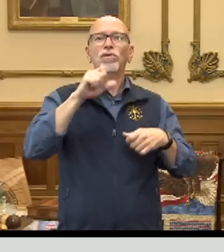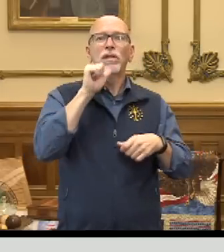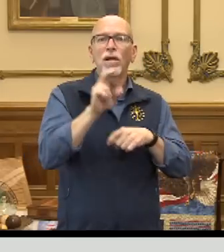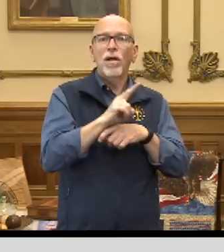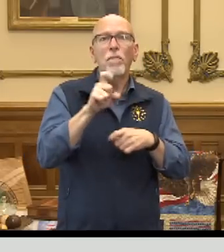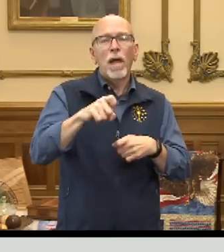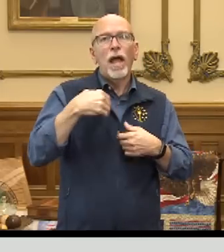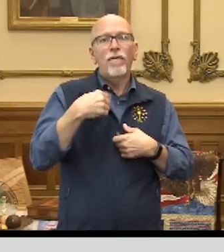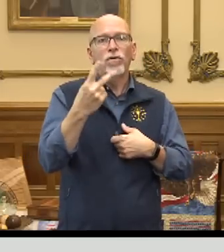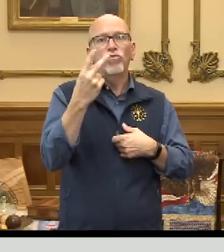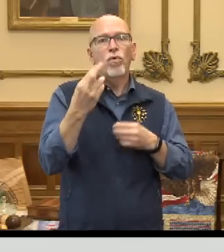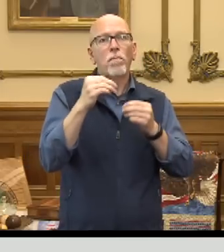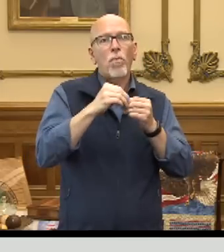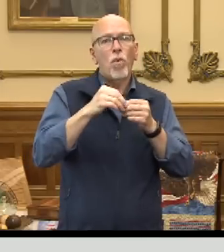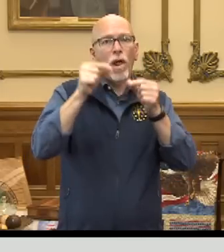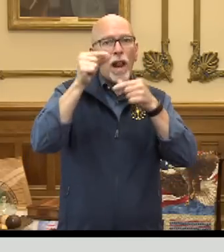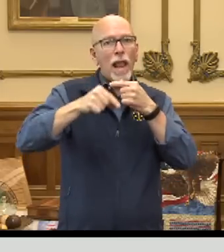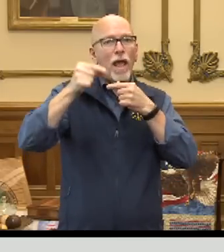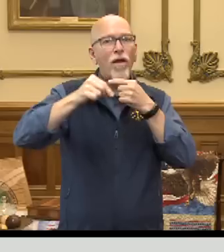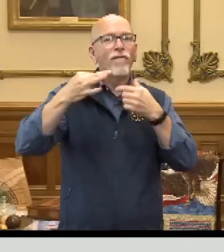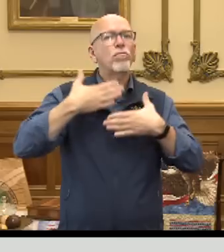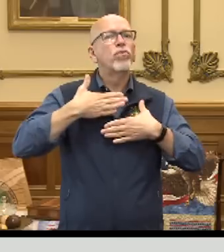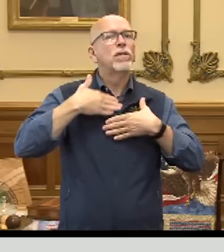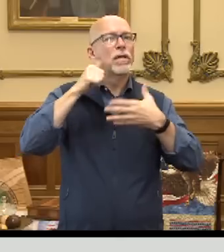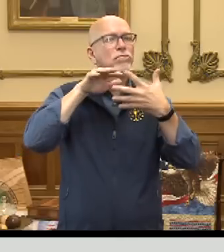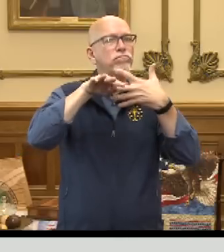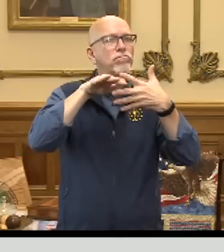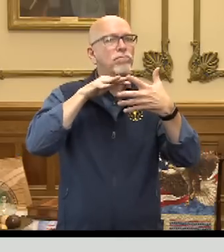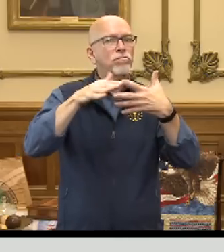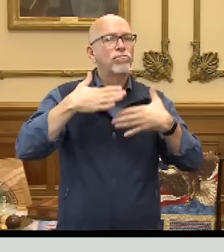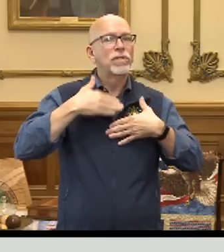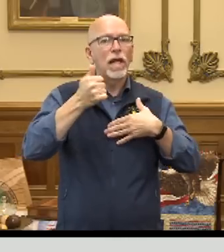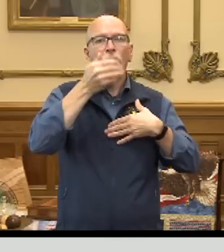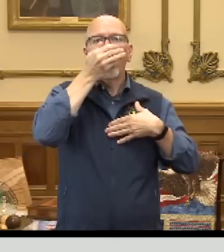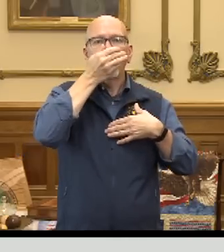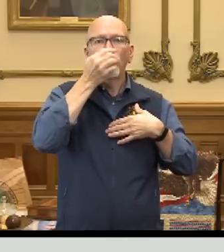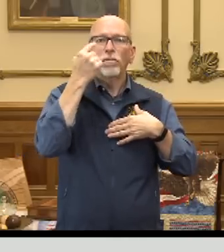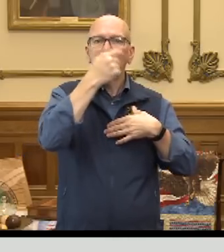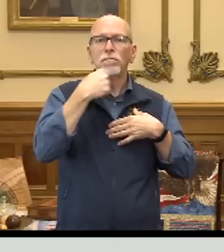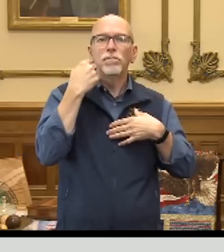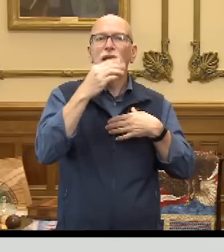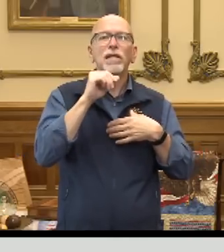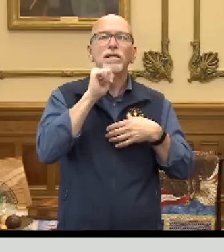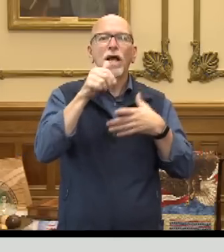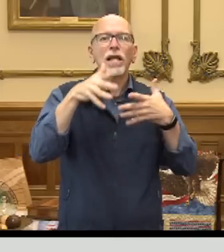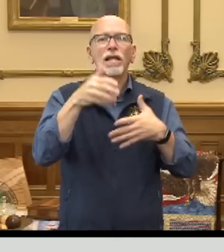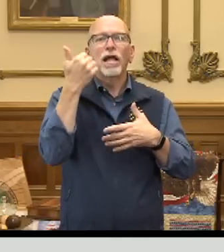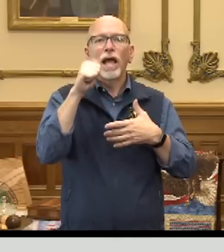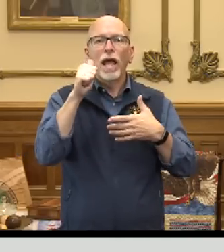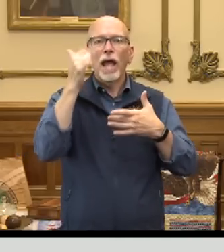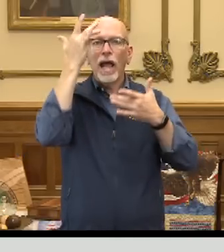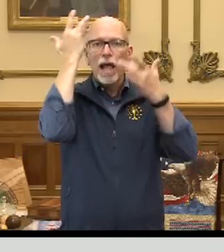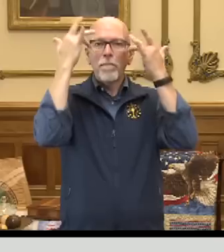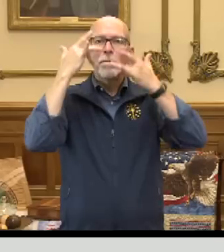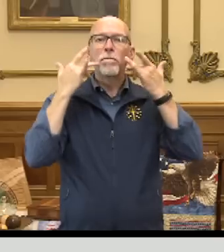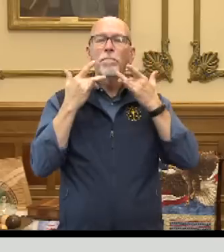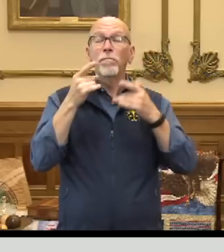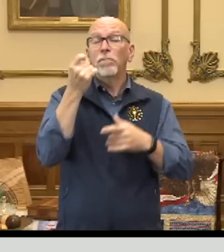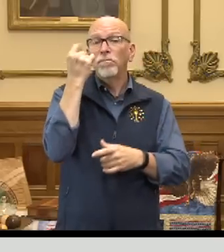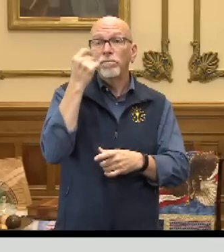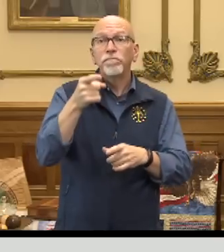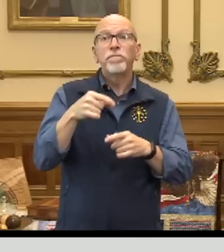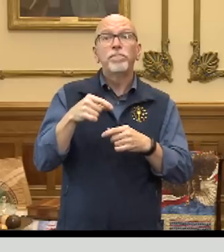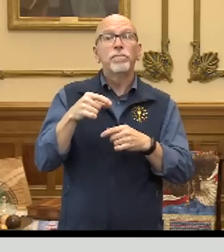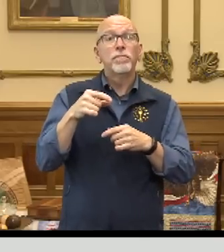of 2 or more layers of breathable fabric that covers the mouth and nose and doesn't leave gaps around the face. Instead,